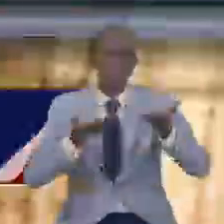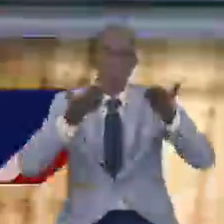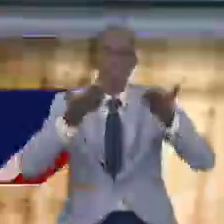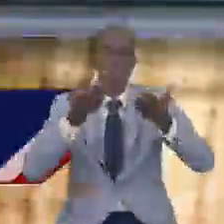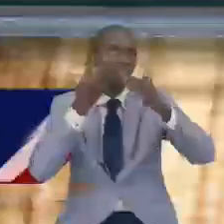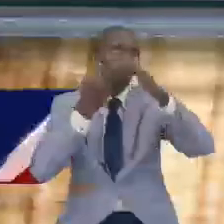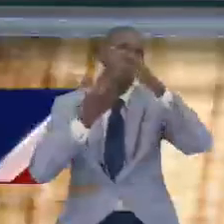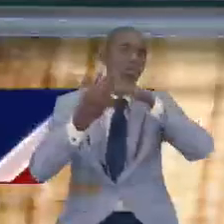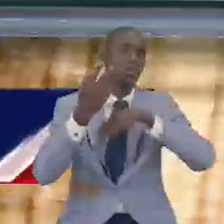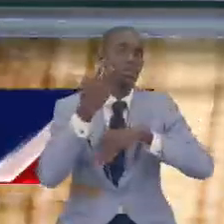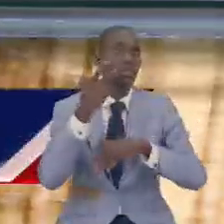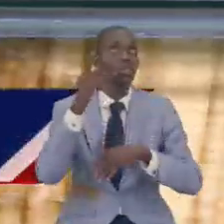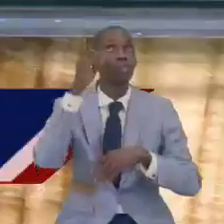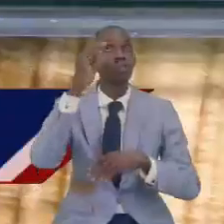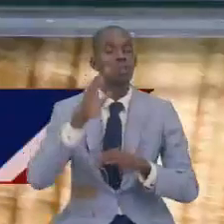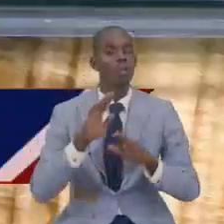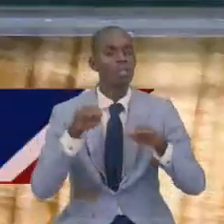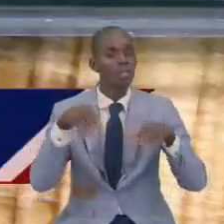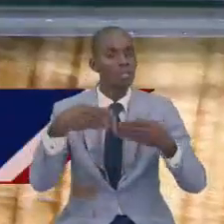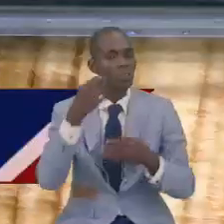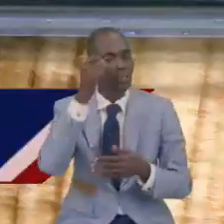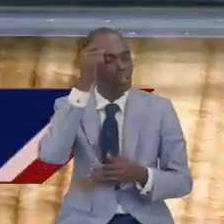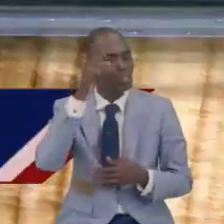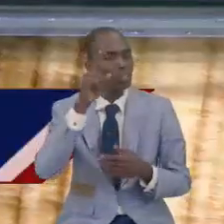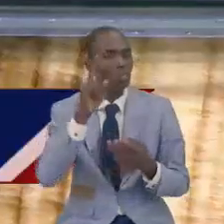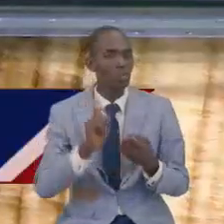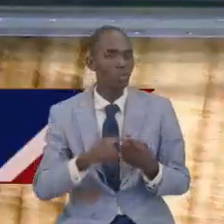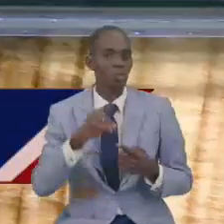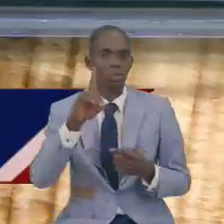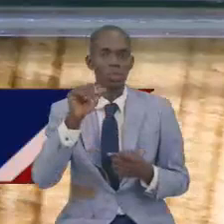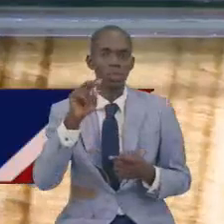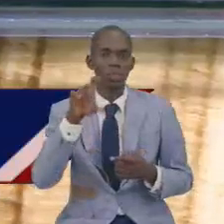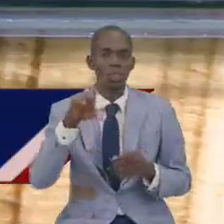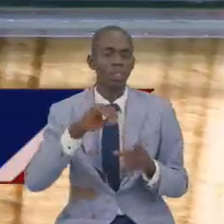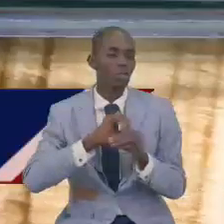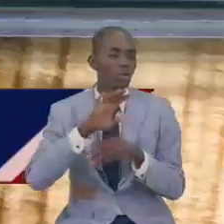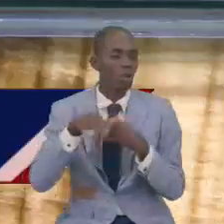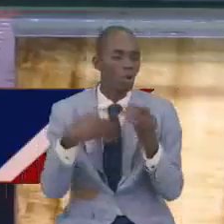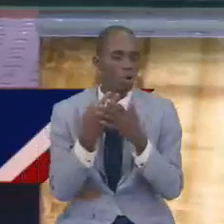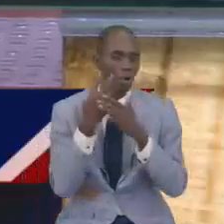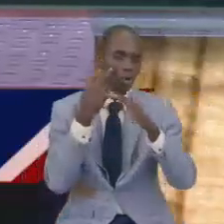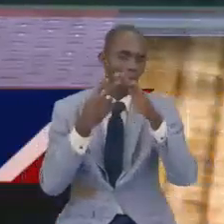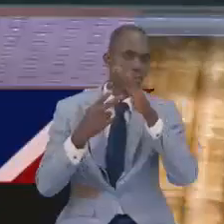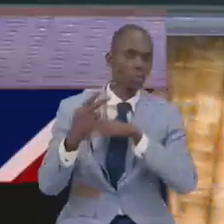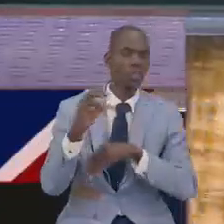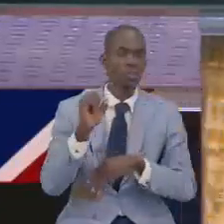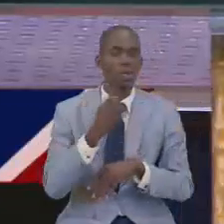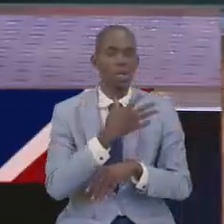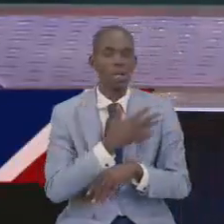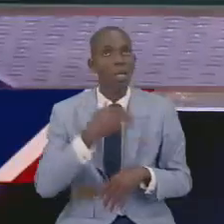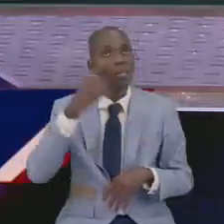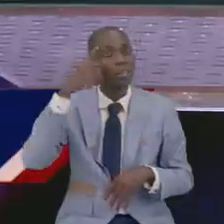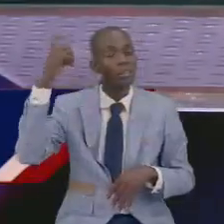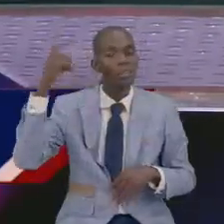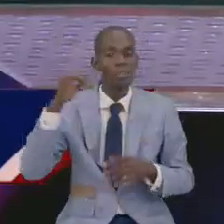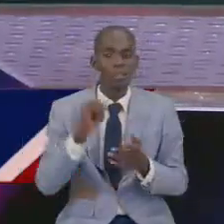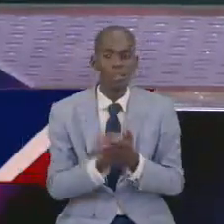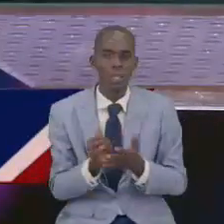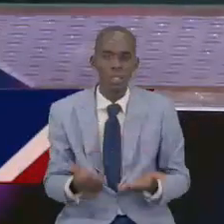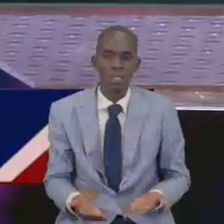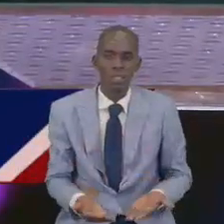Daniel understanding in all visions and dreams. And we have the elevated visions that move